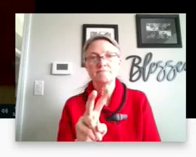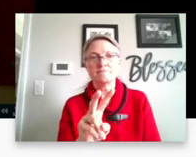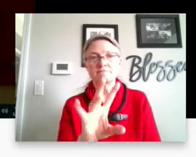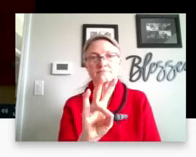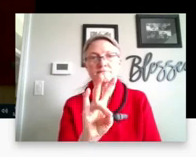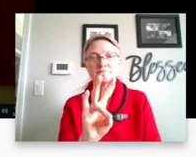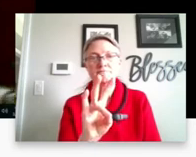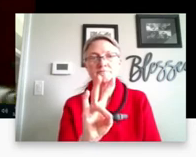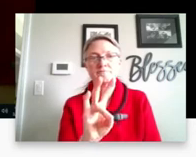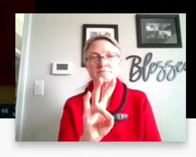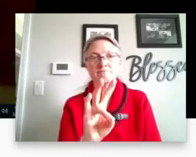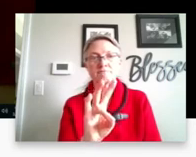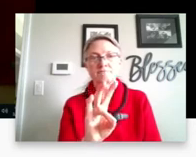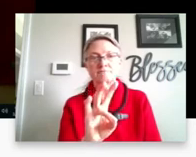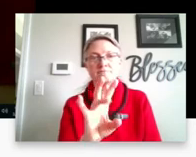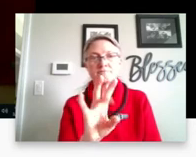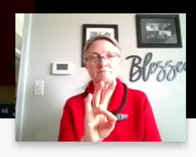7,